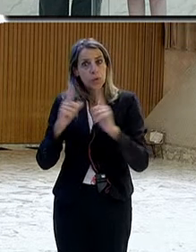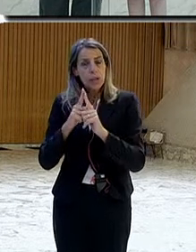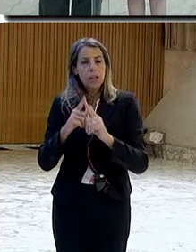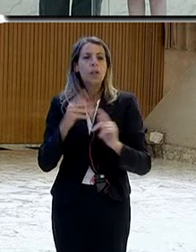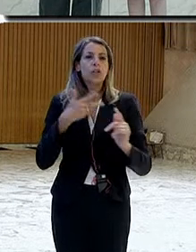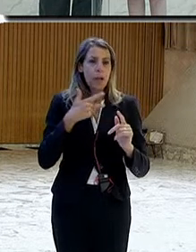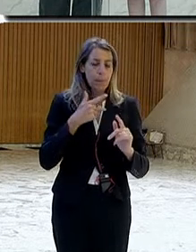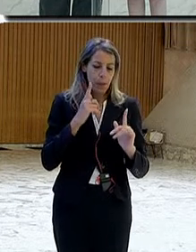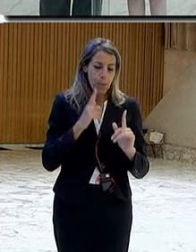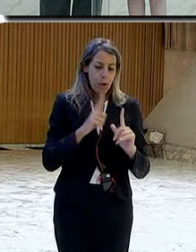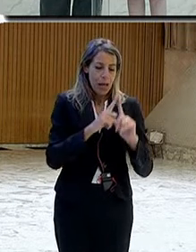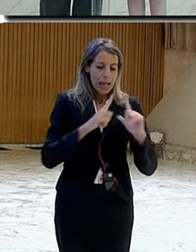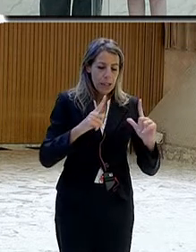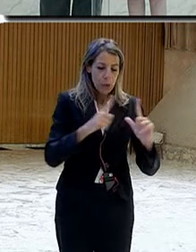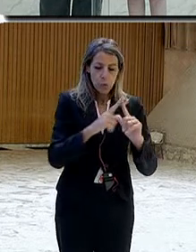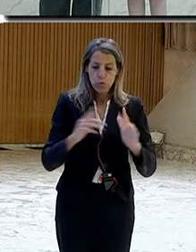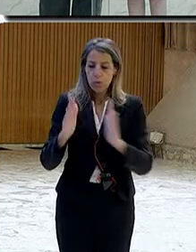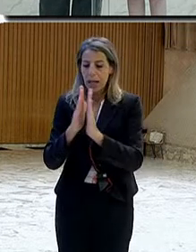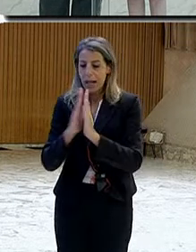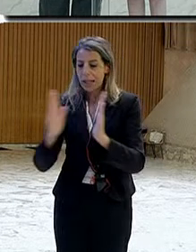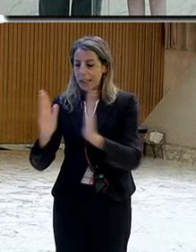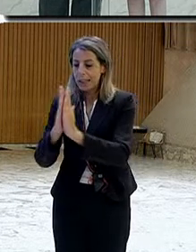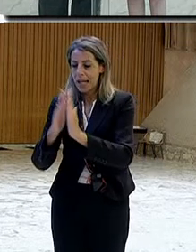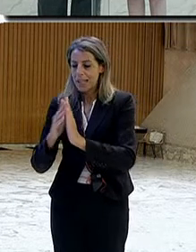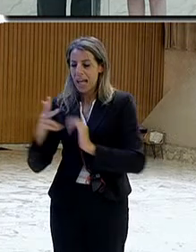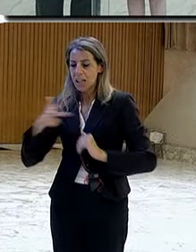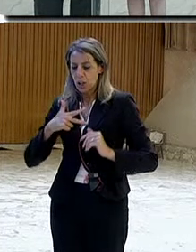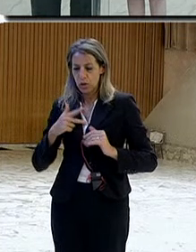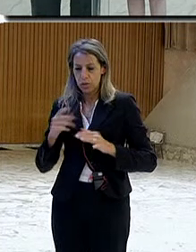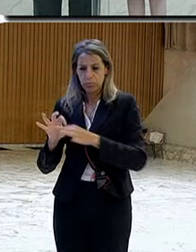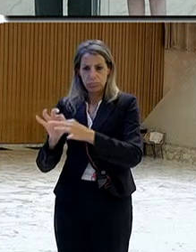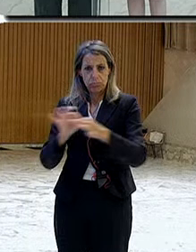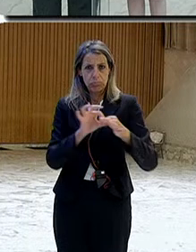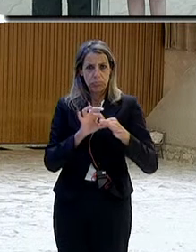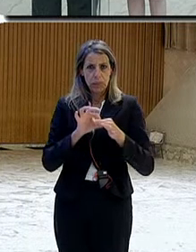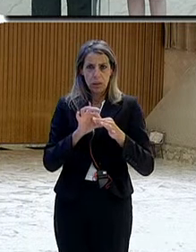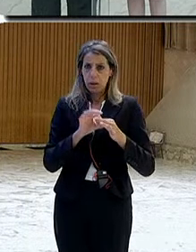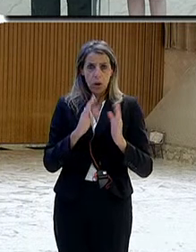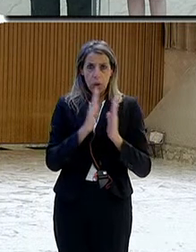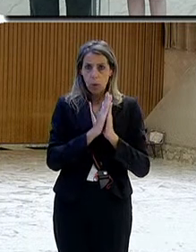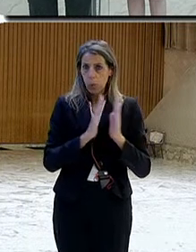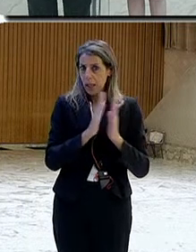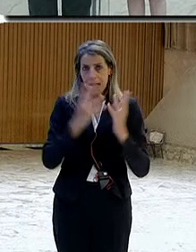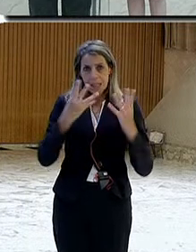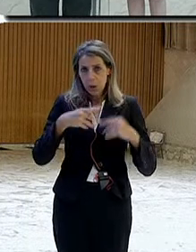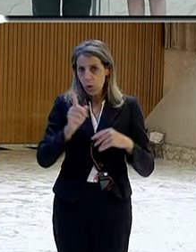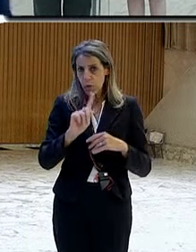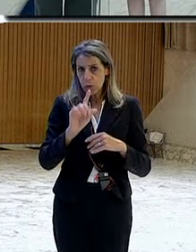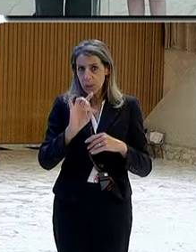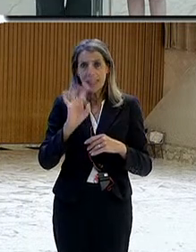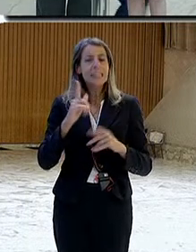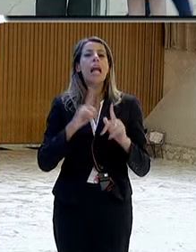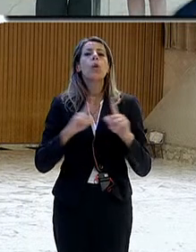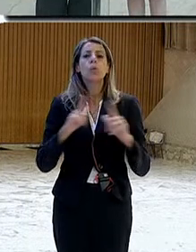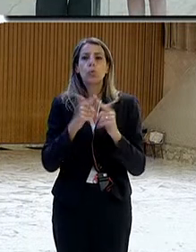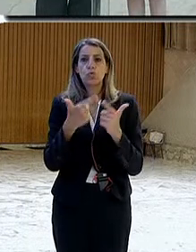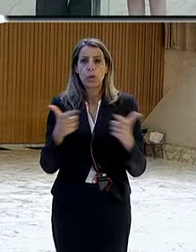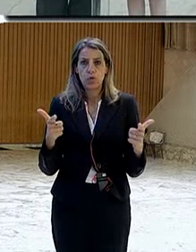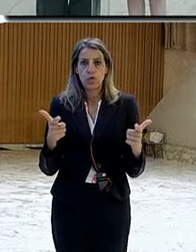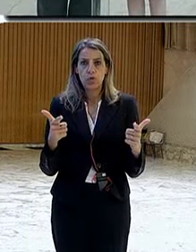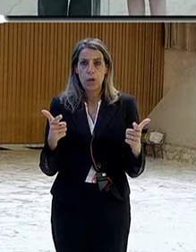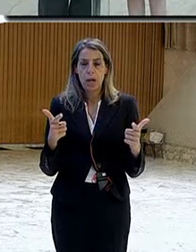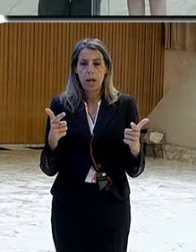and priesthood. In the Catholic understanding, a church can't function as church without a liturgy that's integral to its